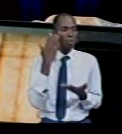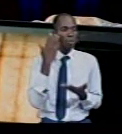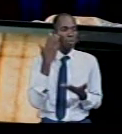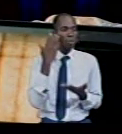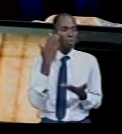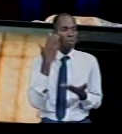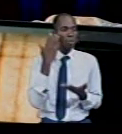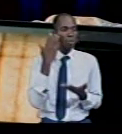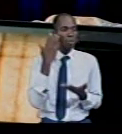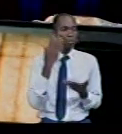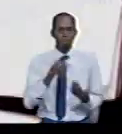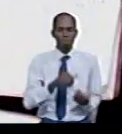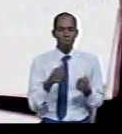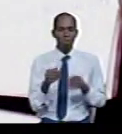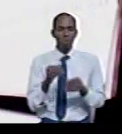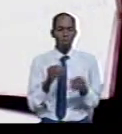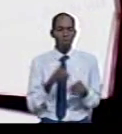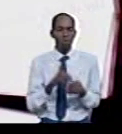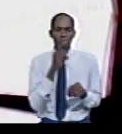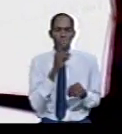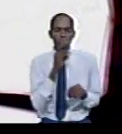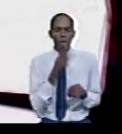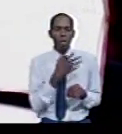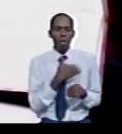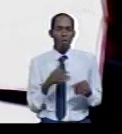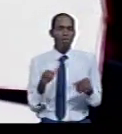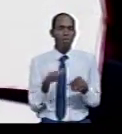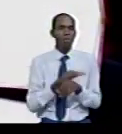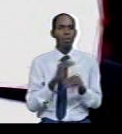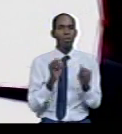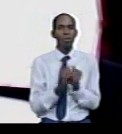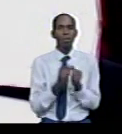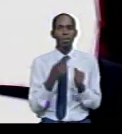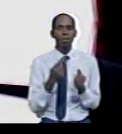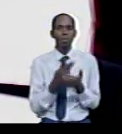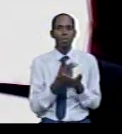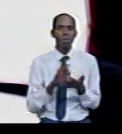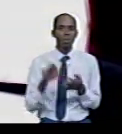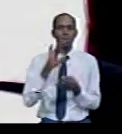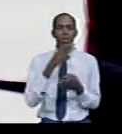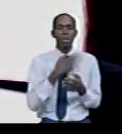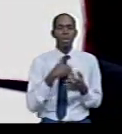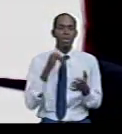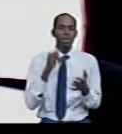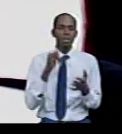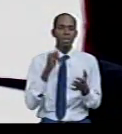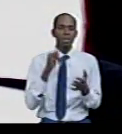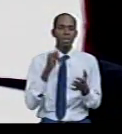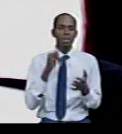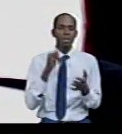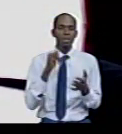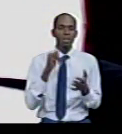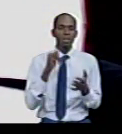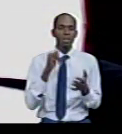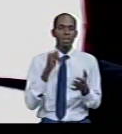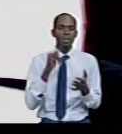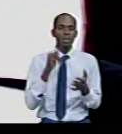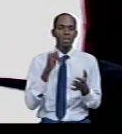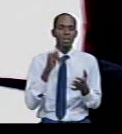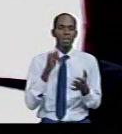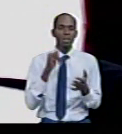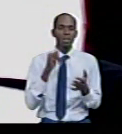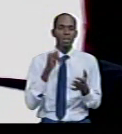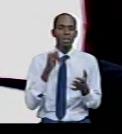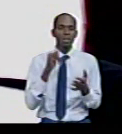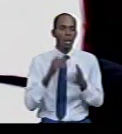water and also filled with the Holy Ghost. And that happened. And because of that, when he saw